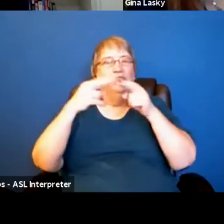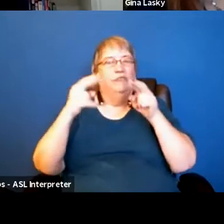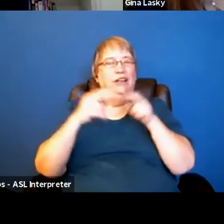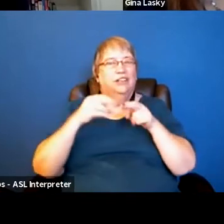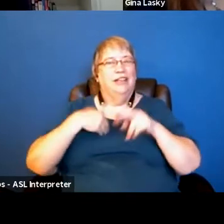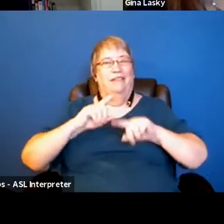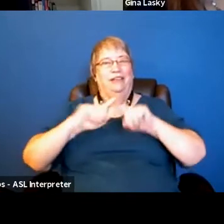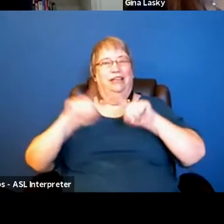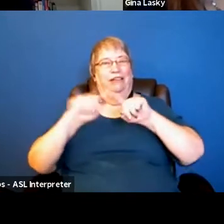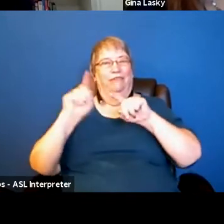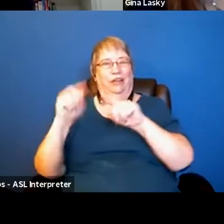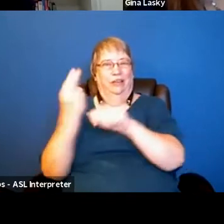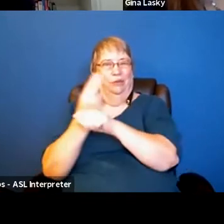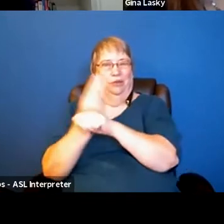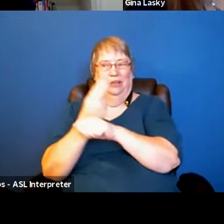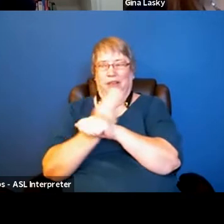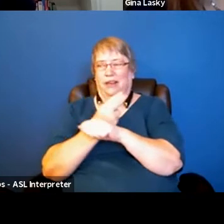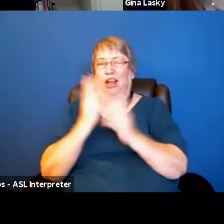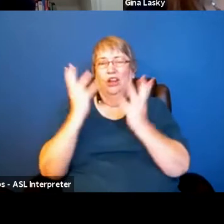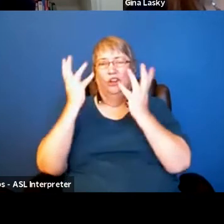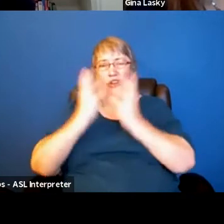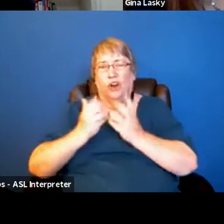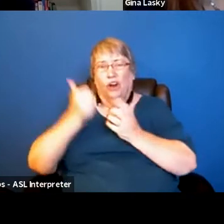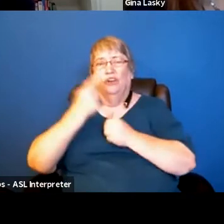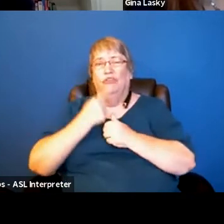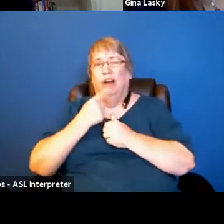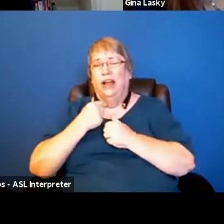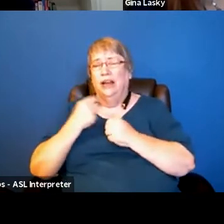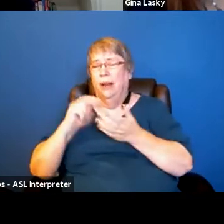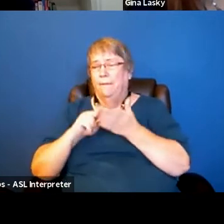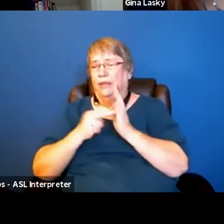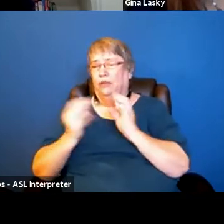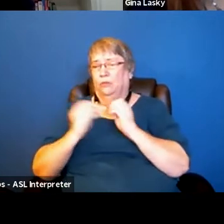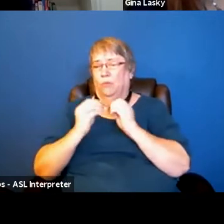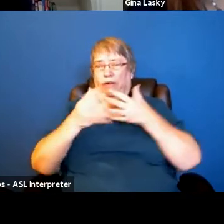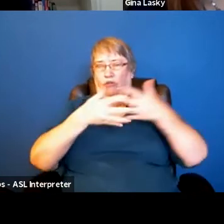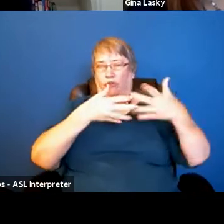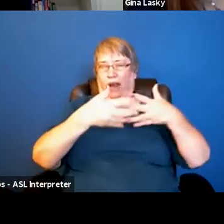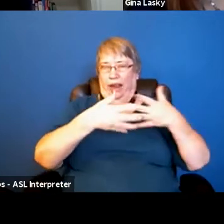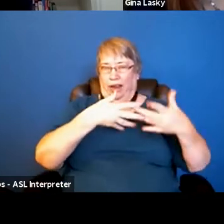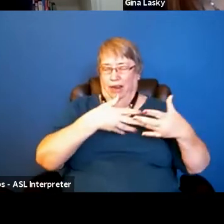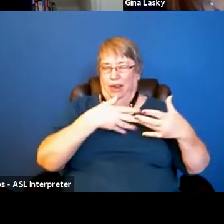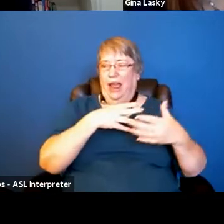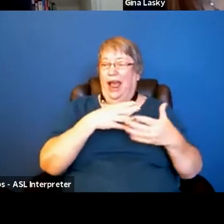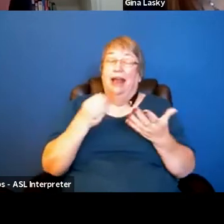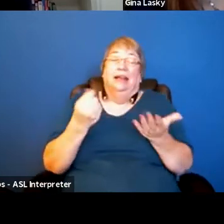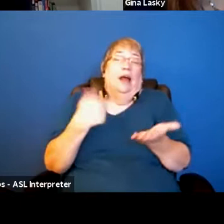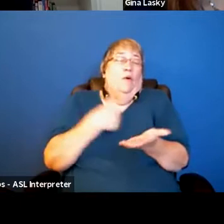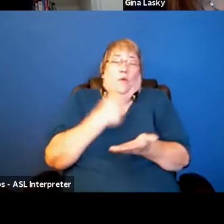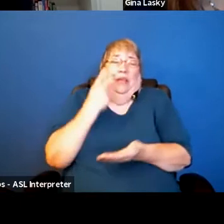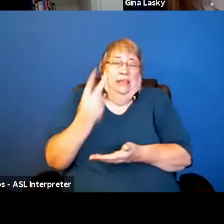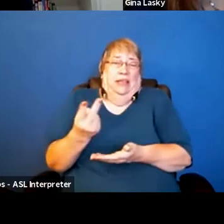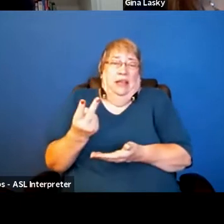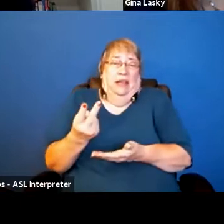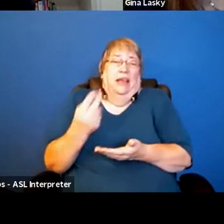the darker red areas indicating greater utilization of the ED for behavioral health. And while we see certainly that there